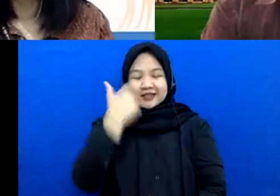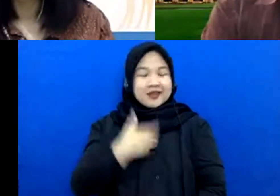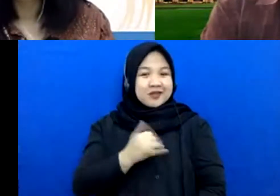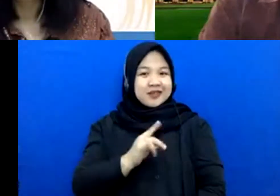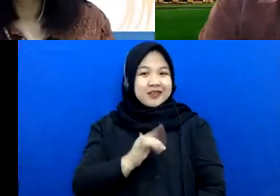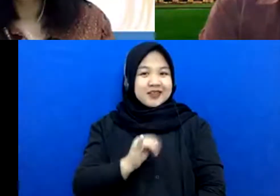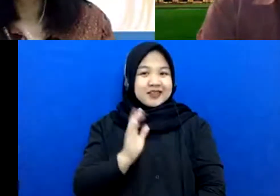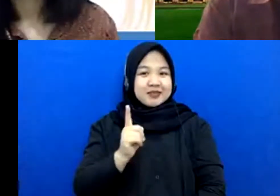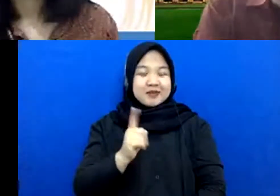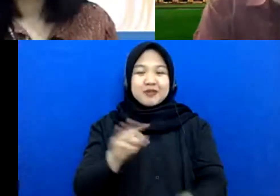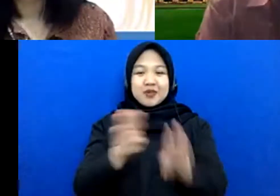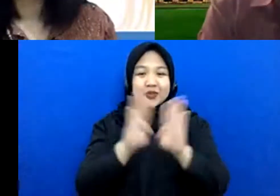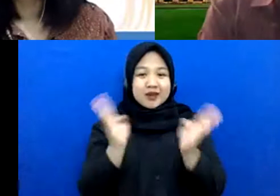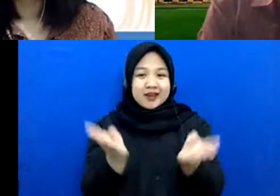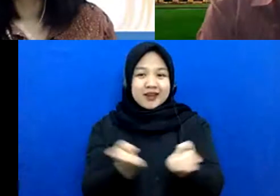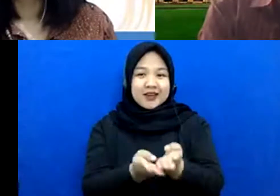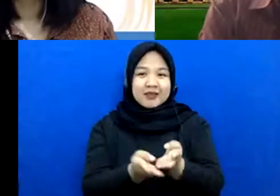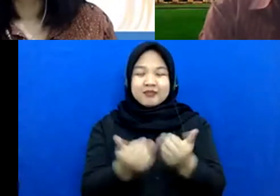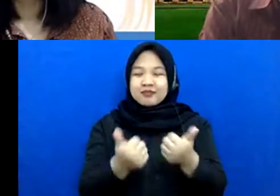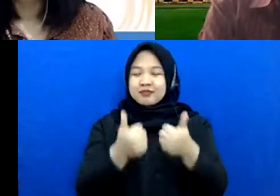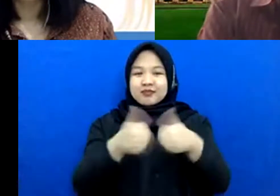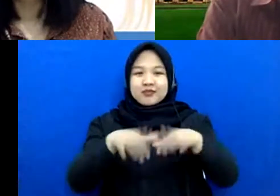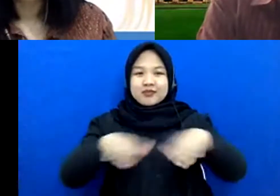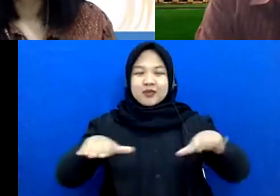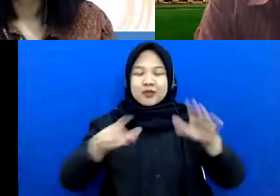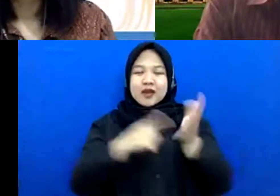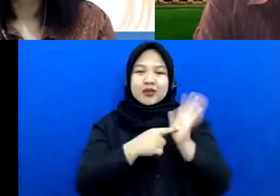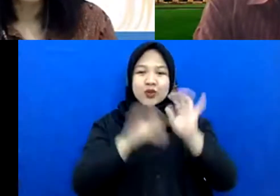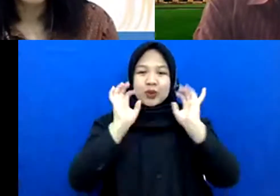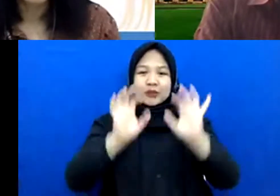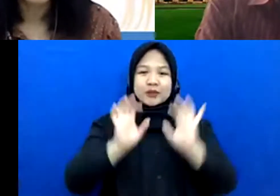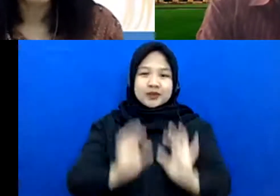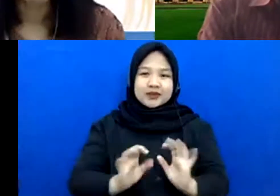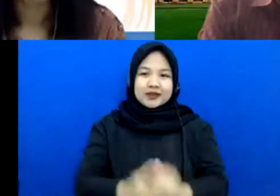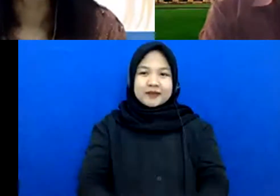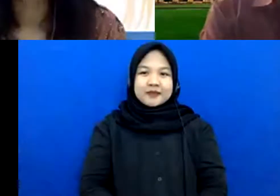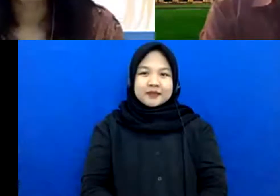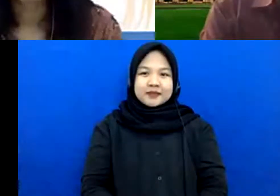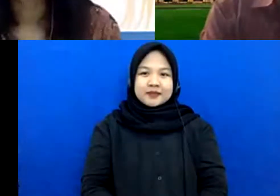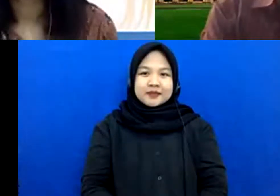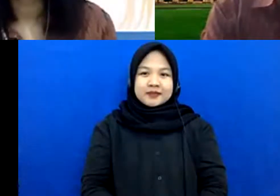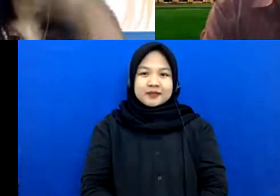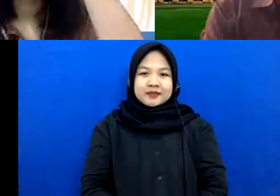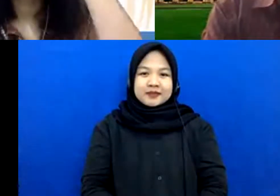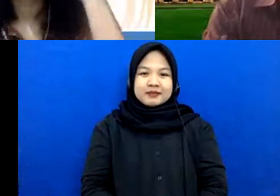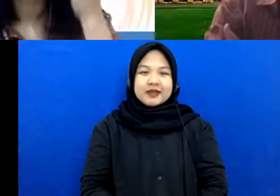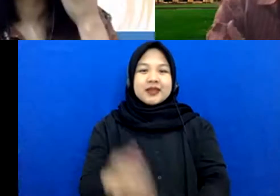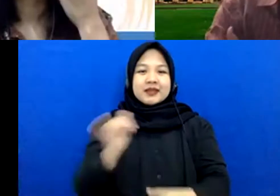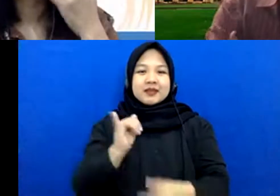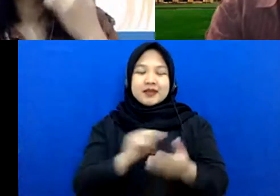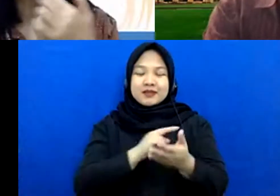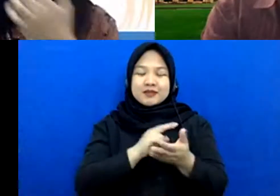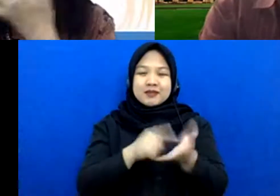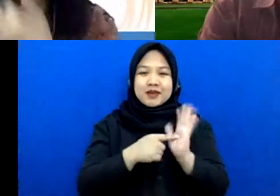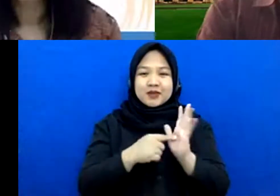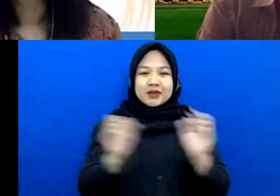Mada University has such wonderful students. There are wonderful students at the University of Sydney too. One sitting to